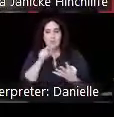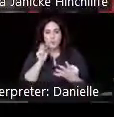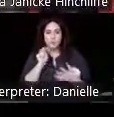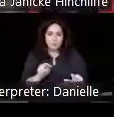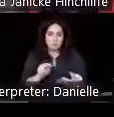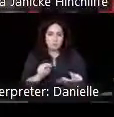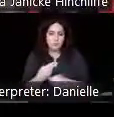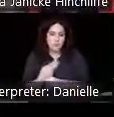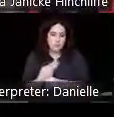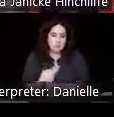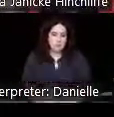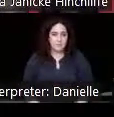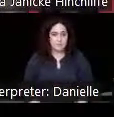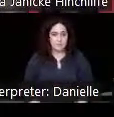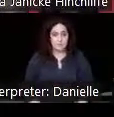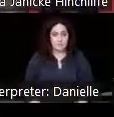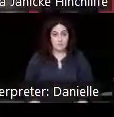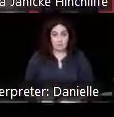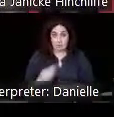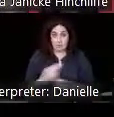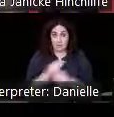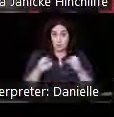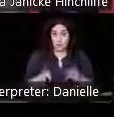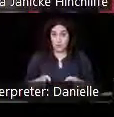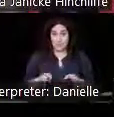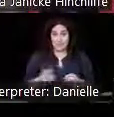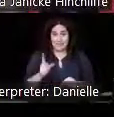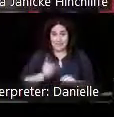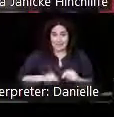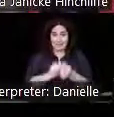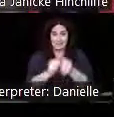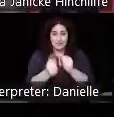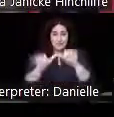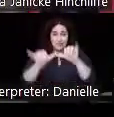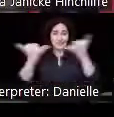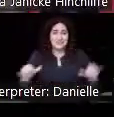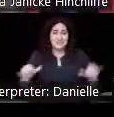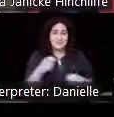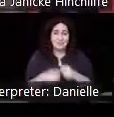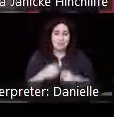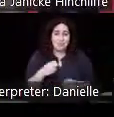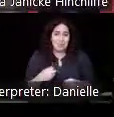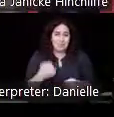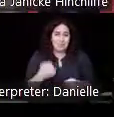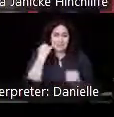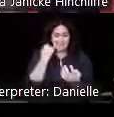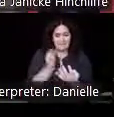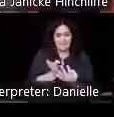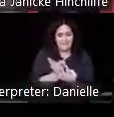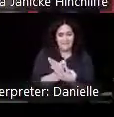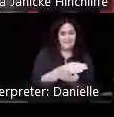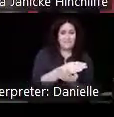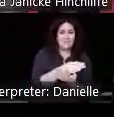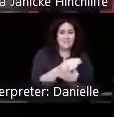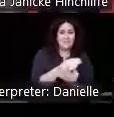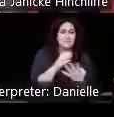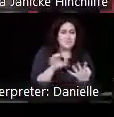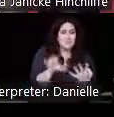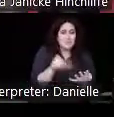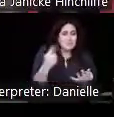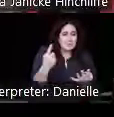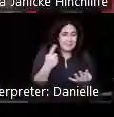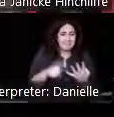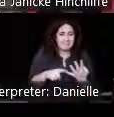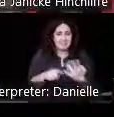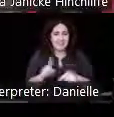themselves is typically not in a position to overcome systematic problems that are created by actions of the other 3.